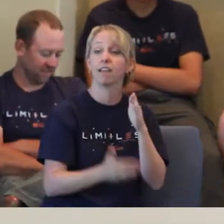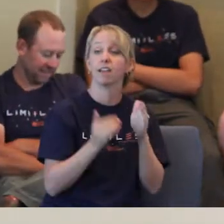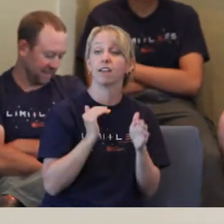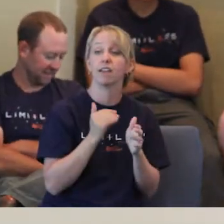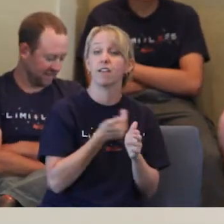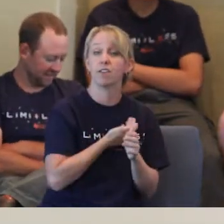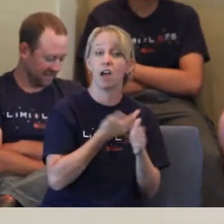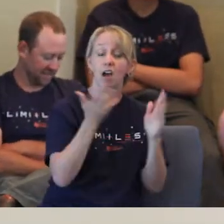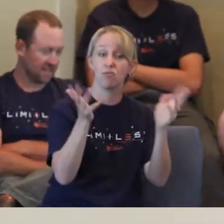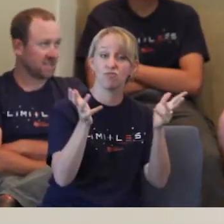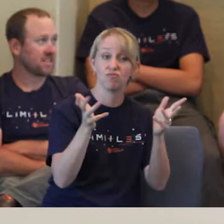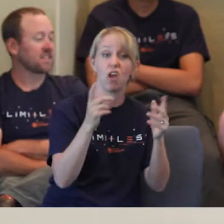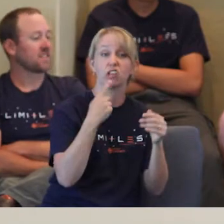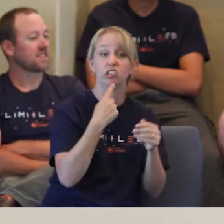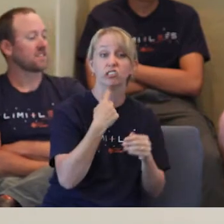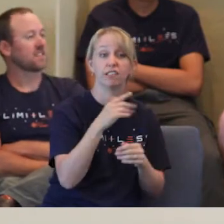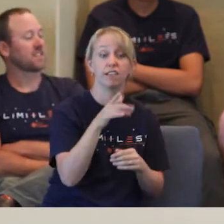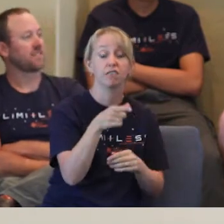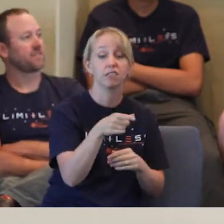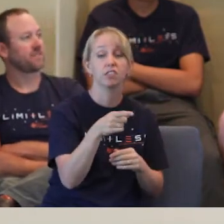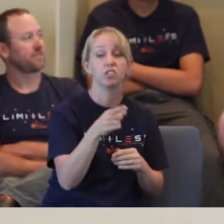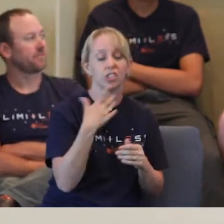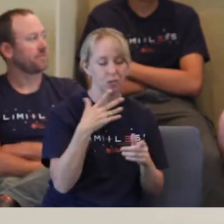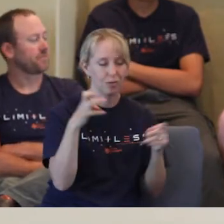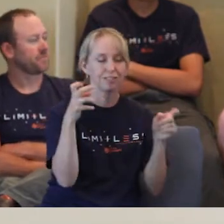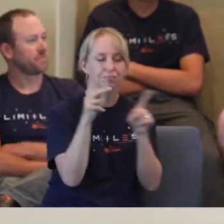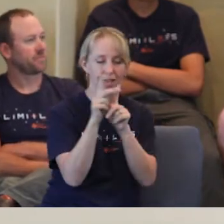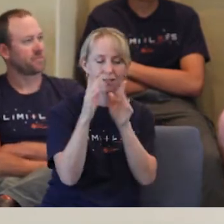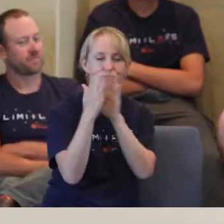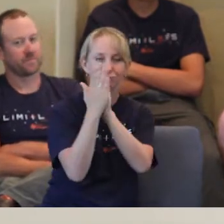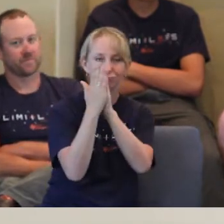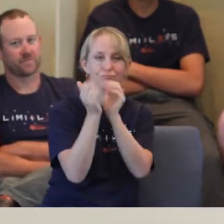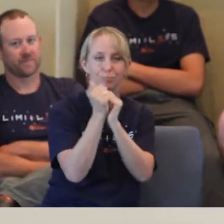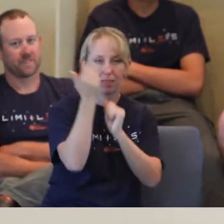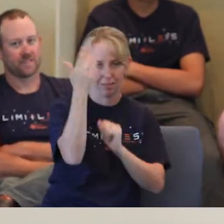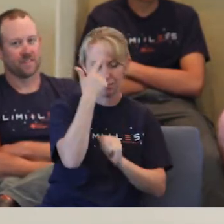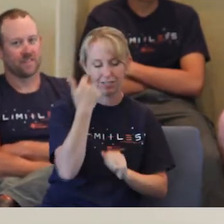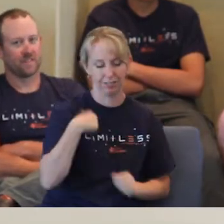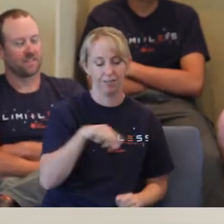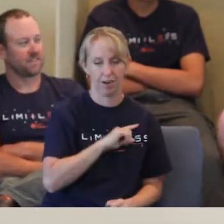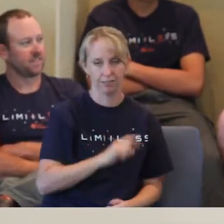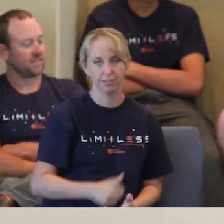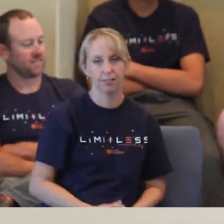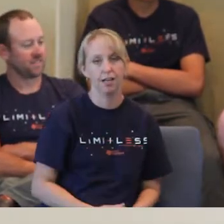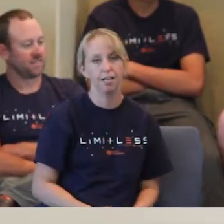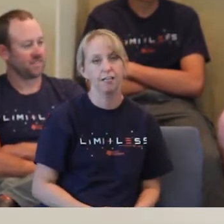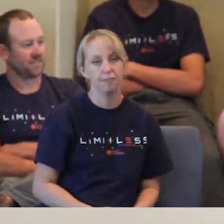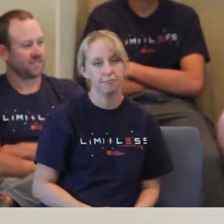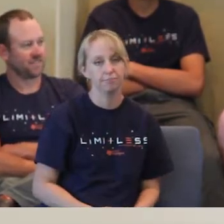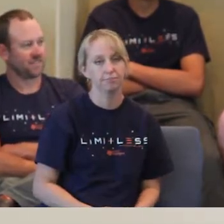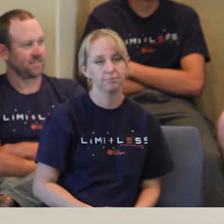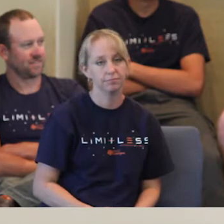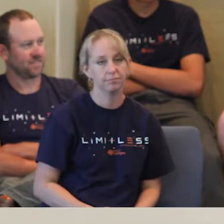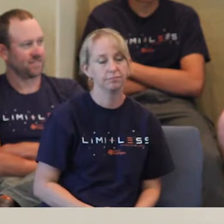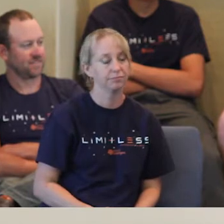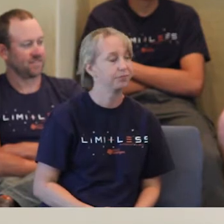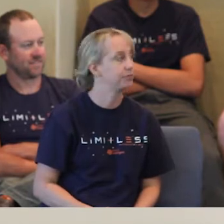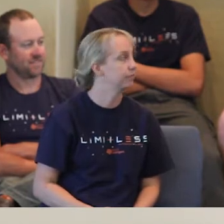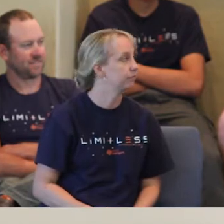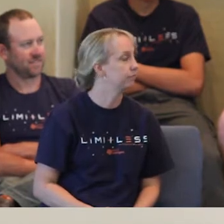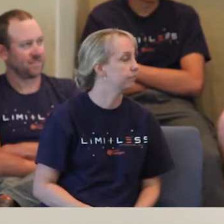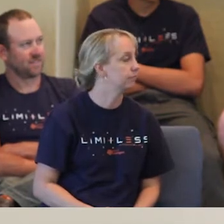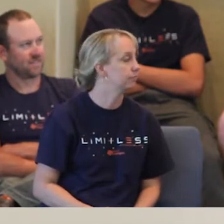was falling away from God. And at the end of our talks, she said that she was back with him because of